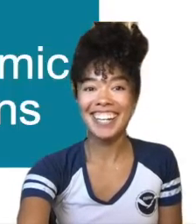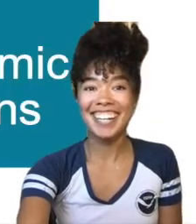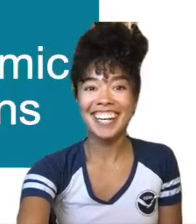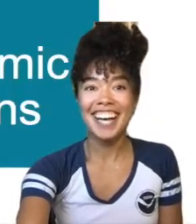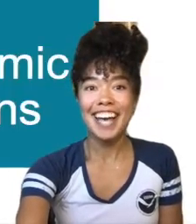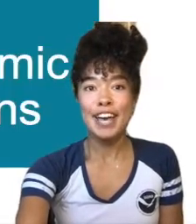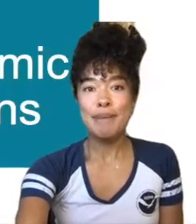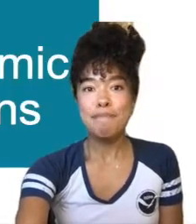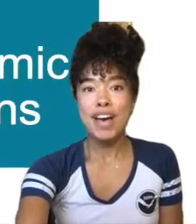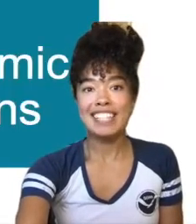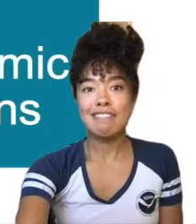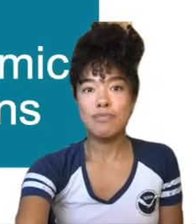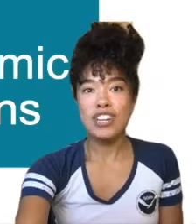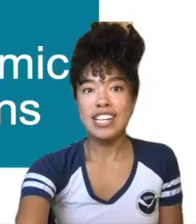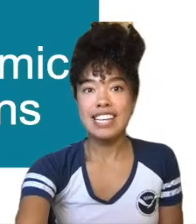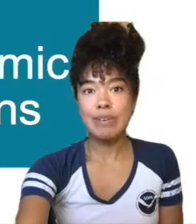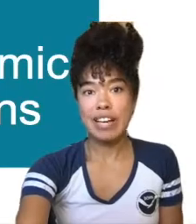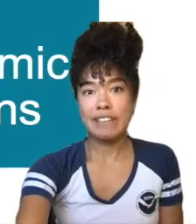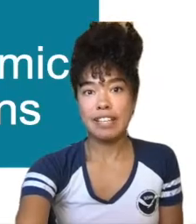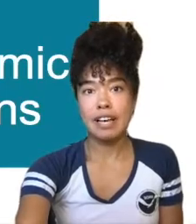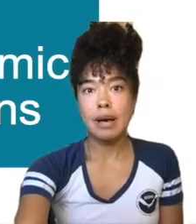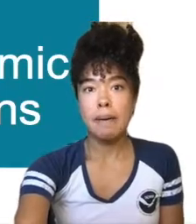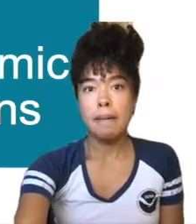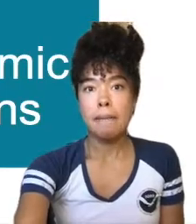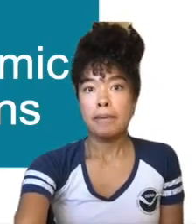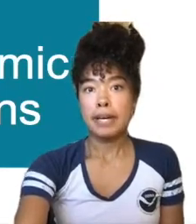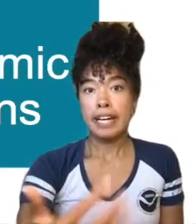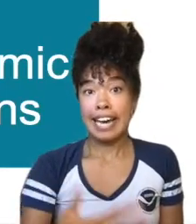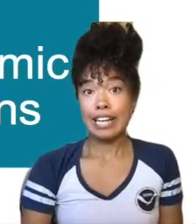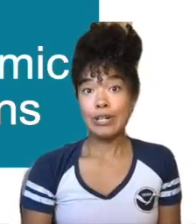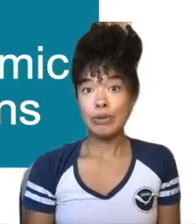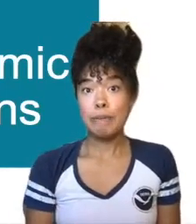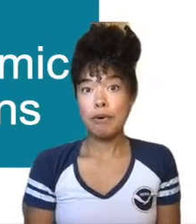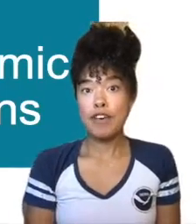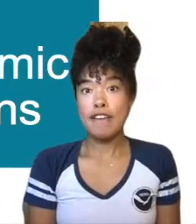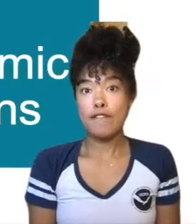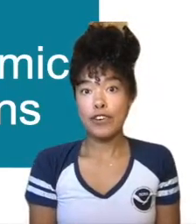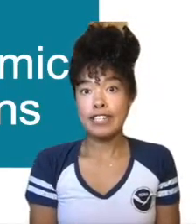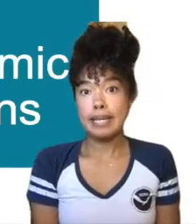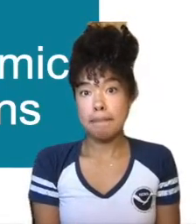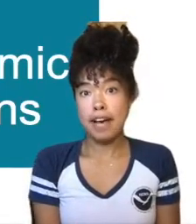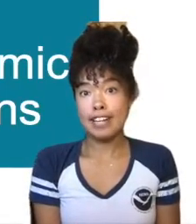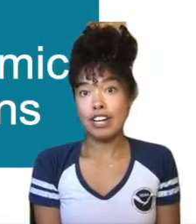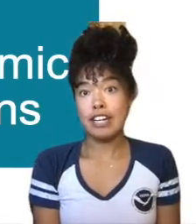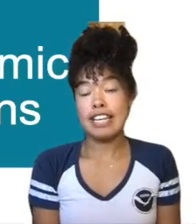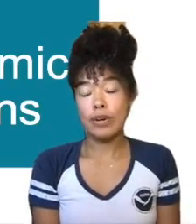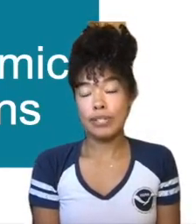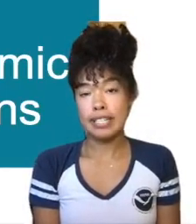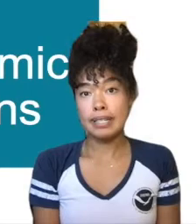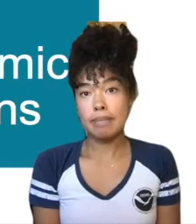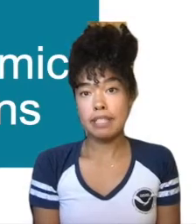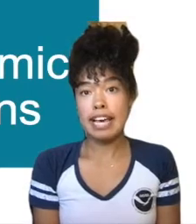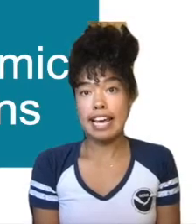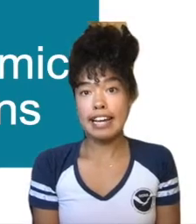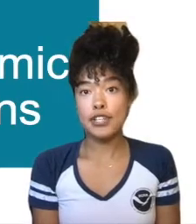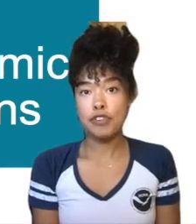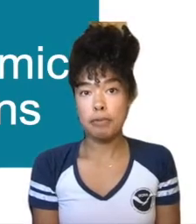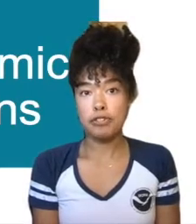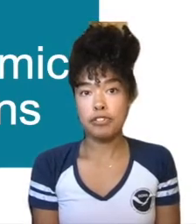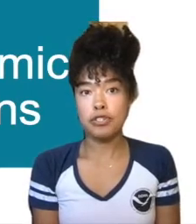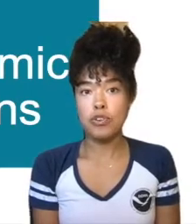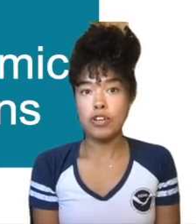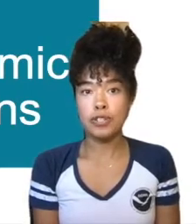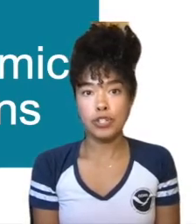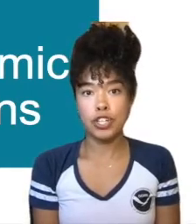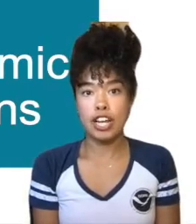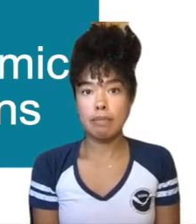lot. Impacts of marine heat waves can include both adverse impacts on ecosystems and